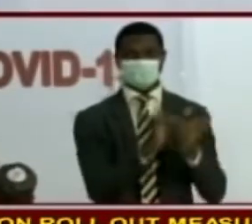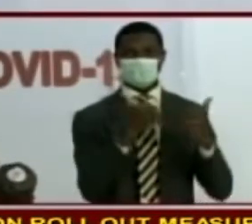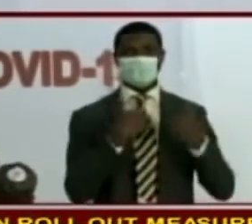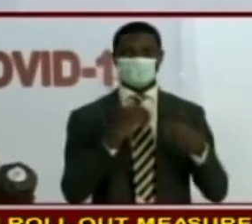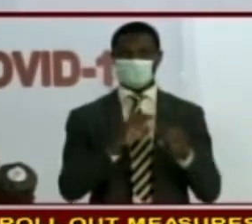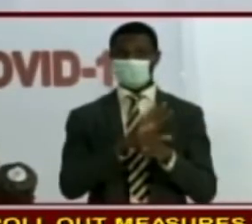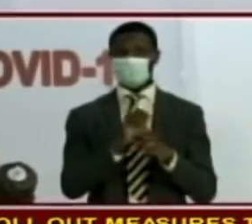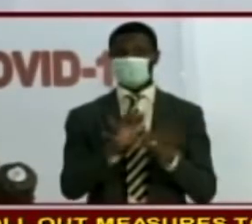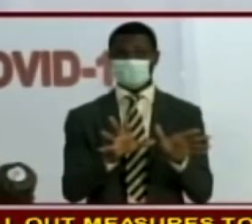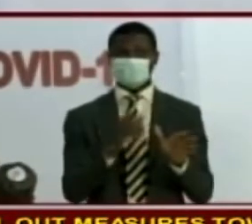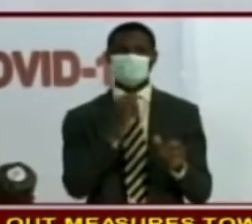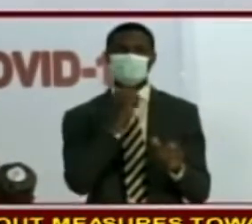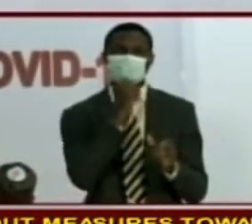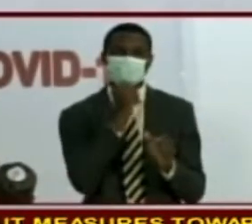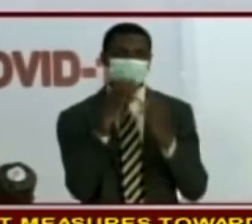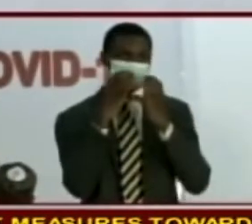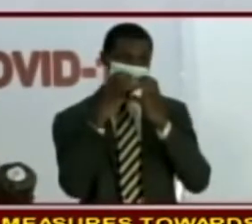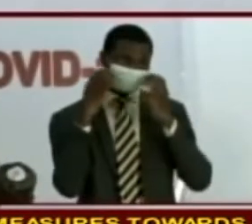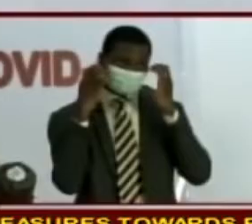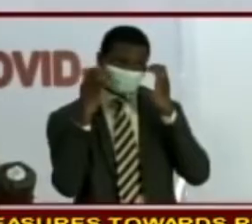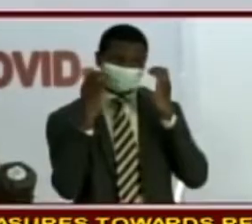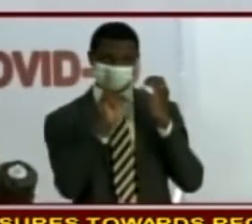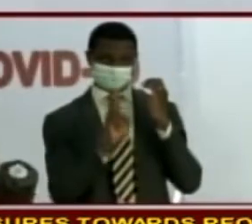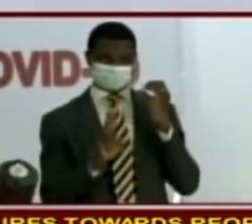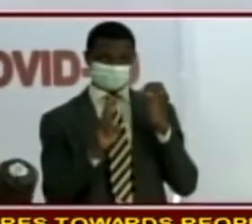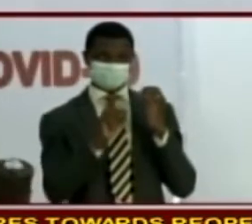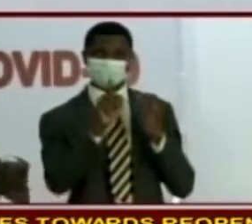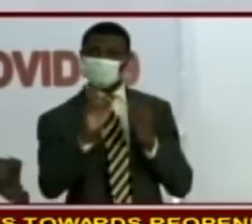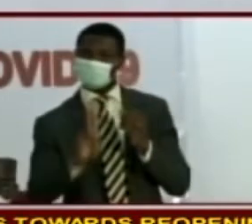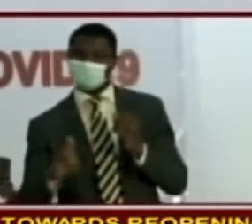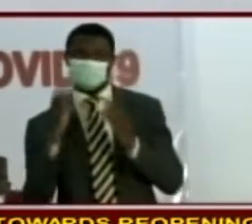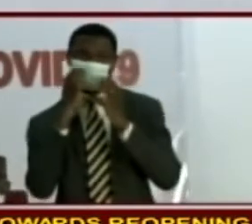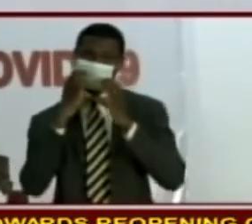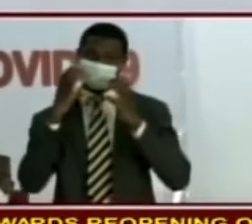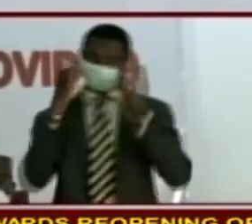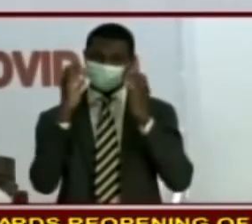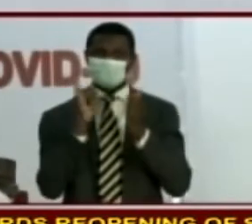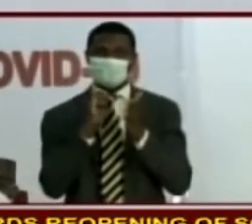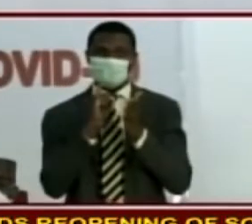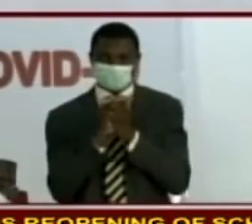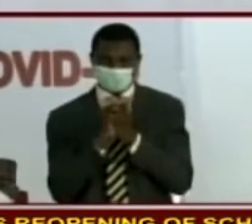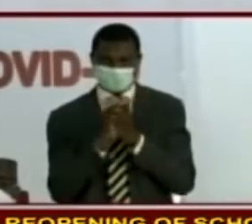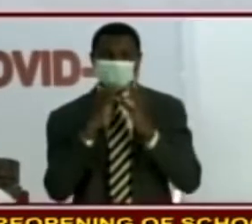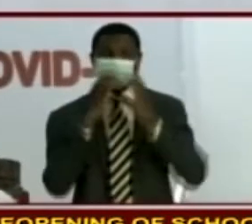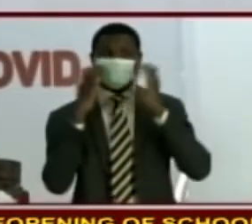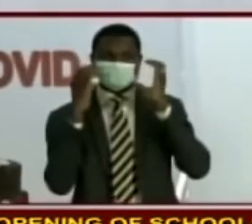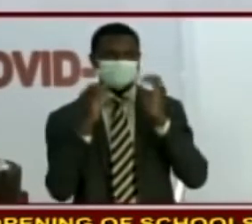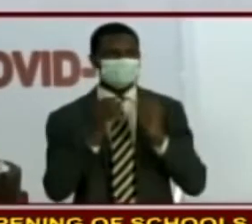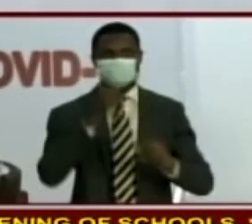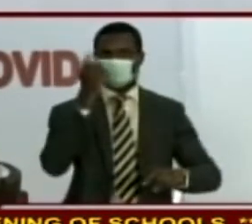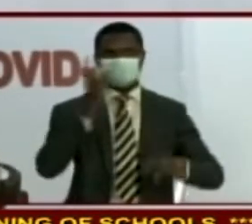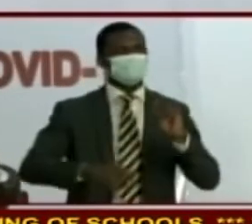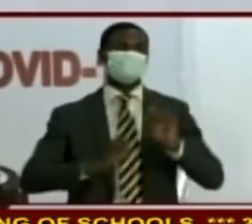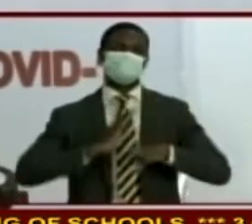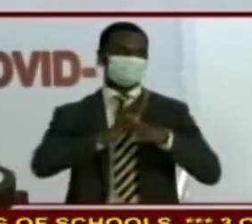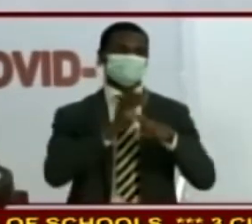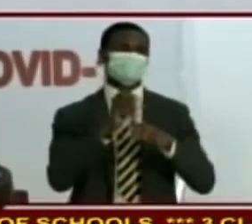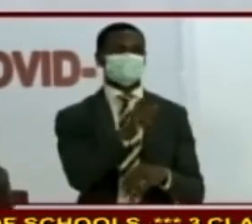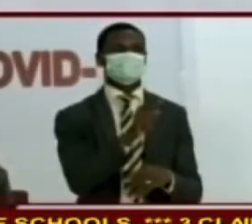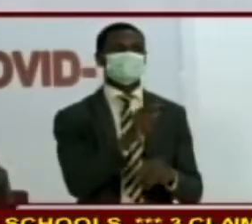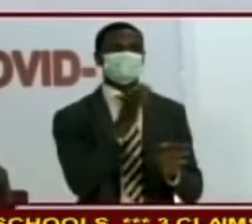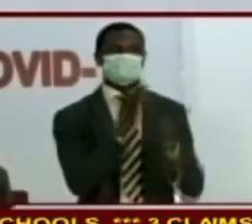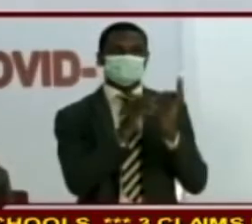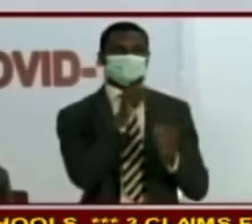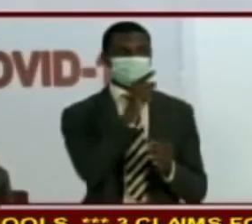is not wearing a mask, and you are wearing a mask, that mask might not protect you. The biggest value is if you